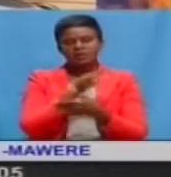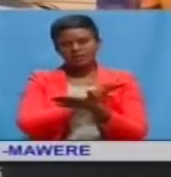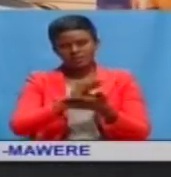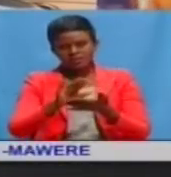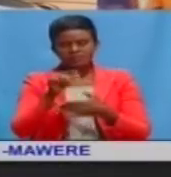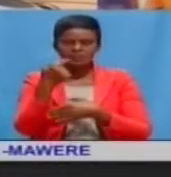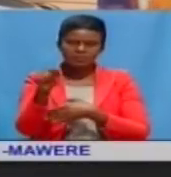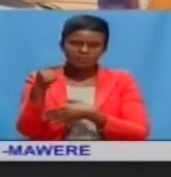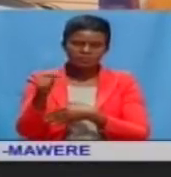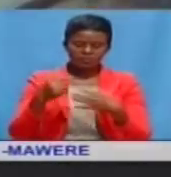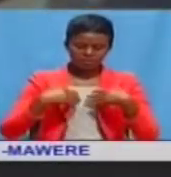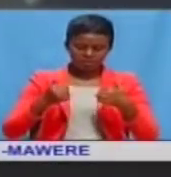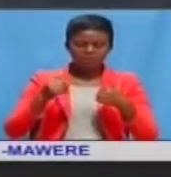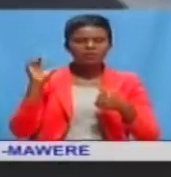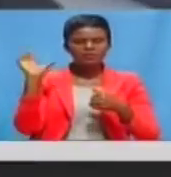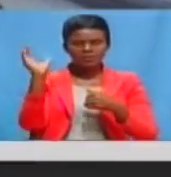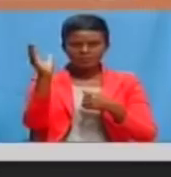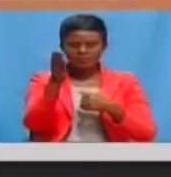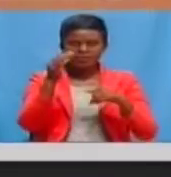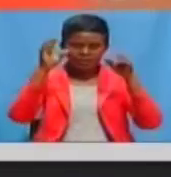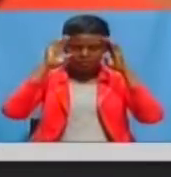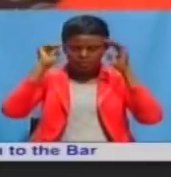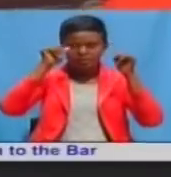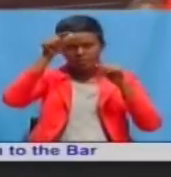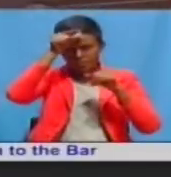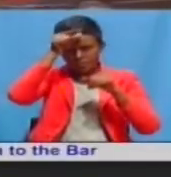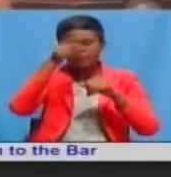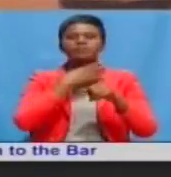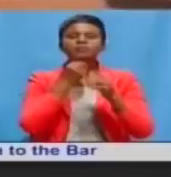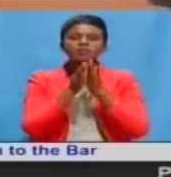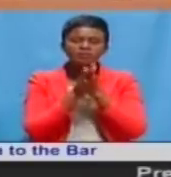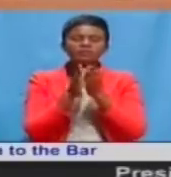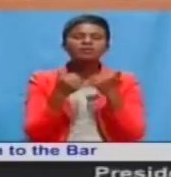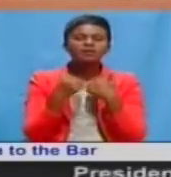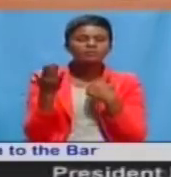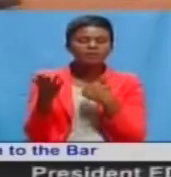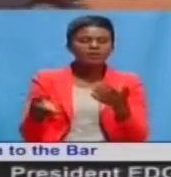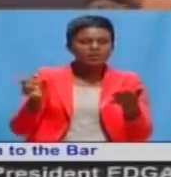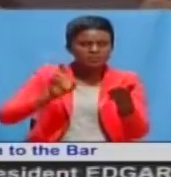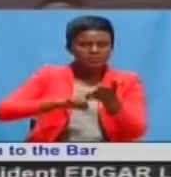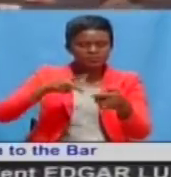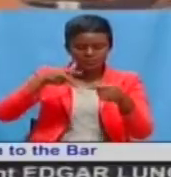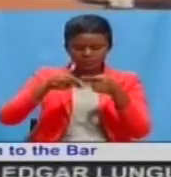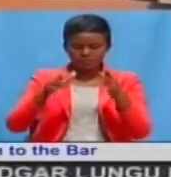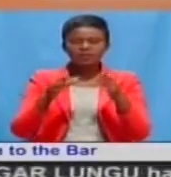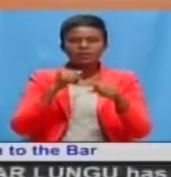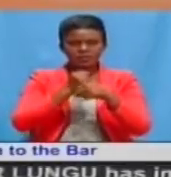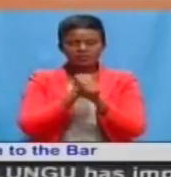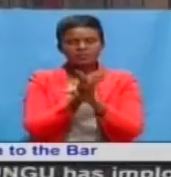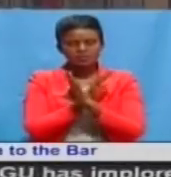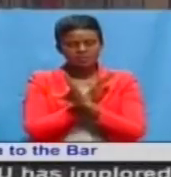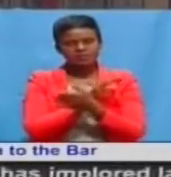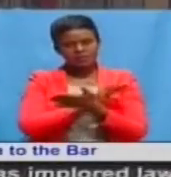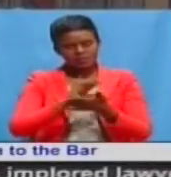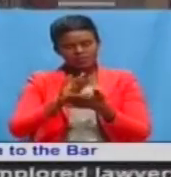Healthy campaign. President Edgar Lungu has taken keen interest in spearheading the relaunching of the Make Zambia Clean, Green